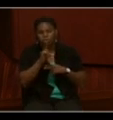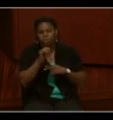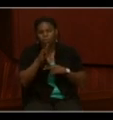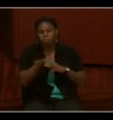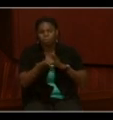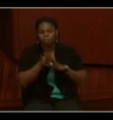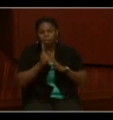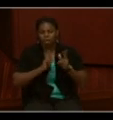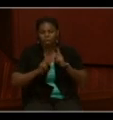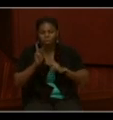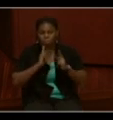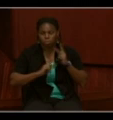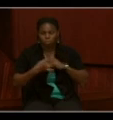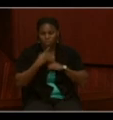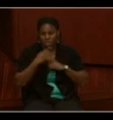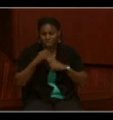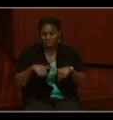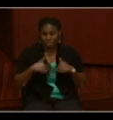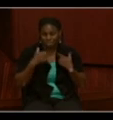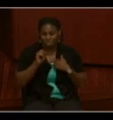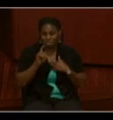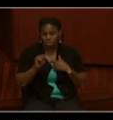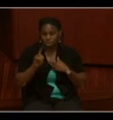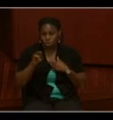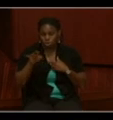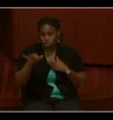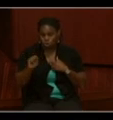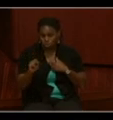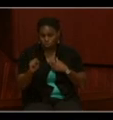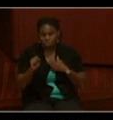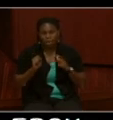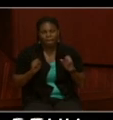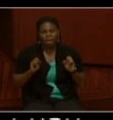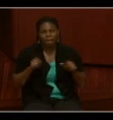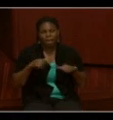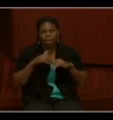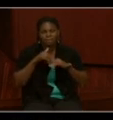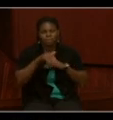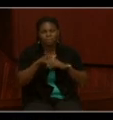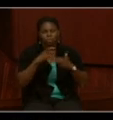who said that they had lived in St. Louis. And then I could, you know, send